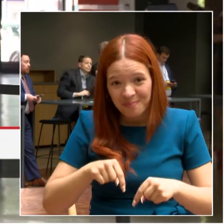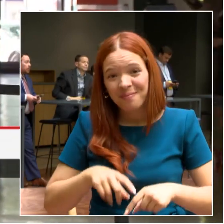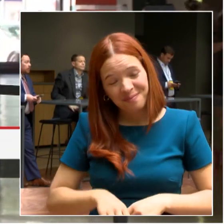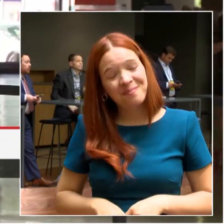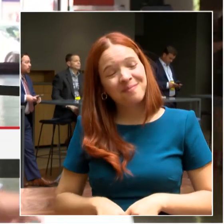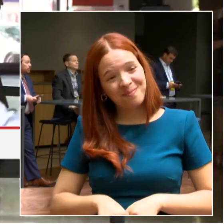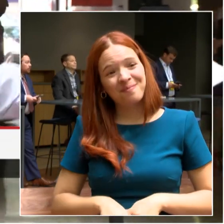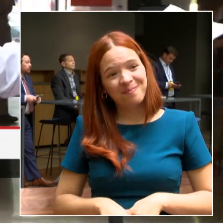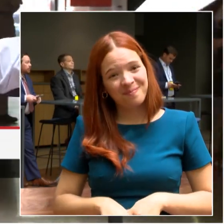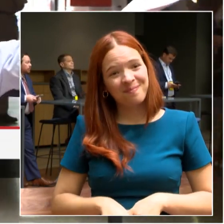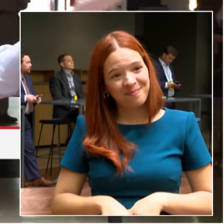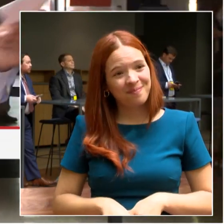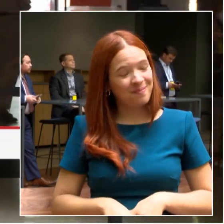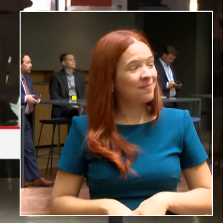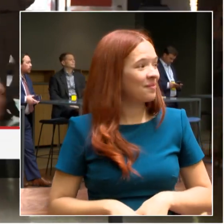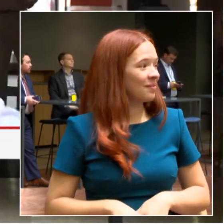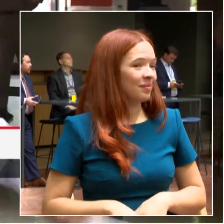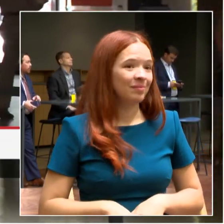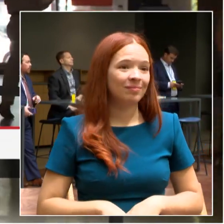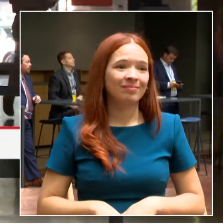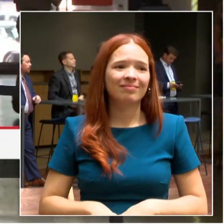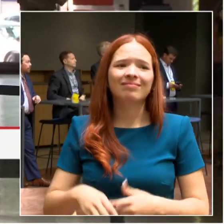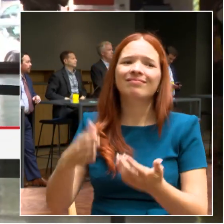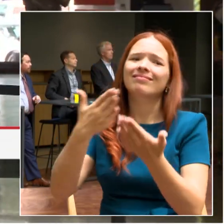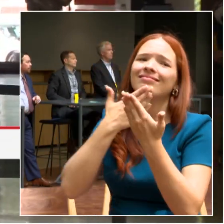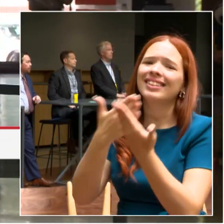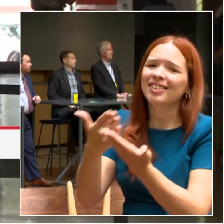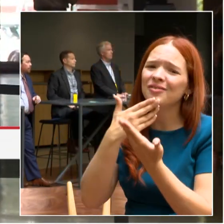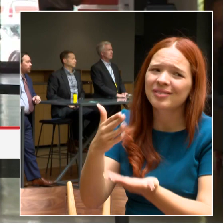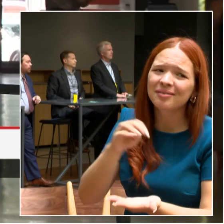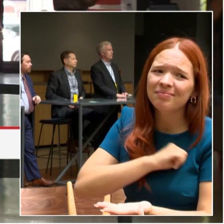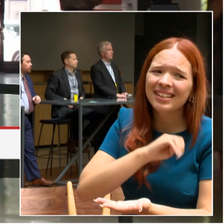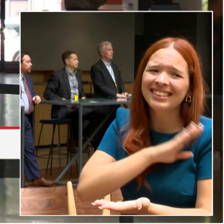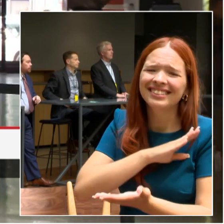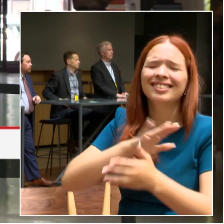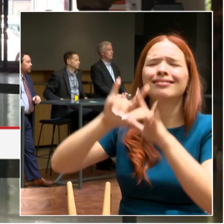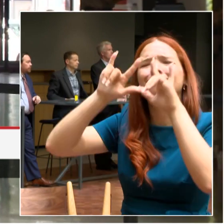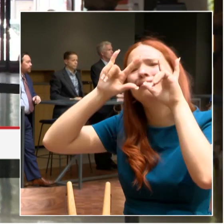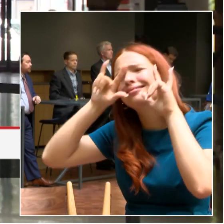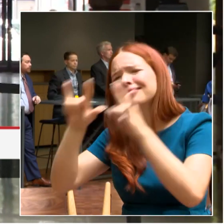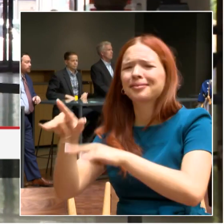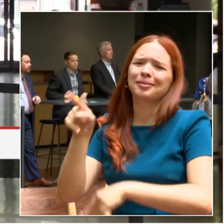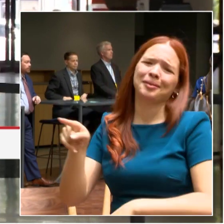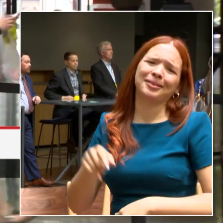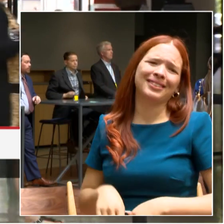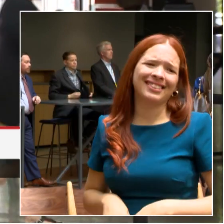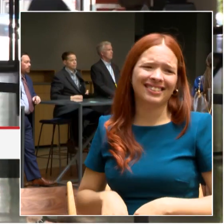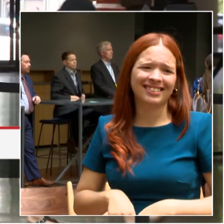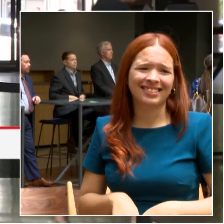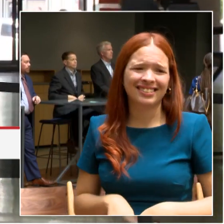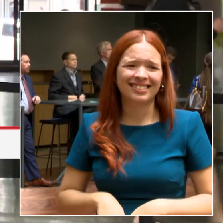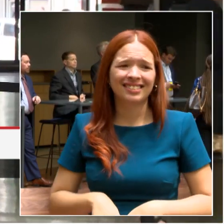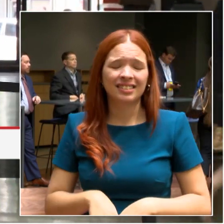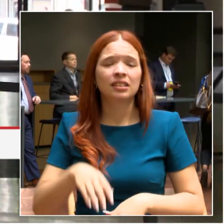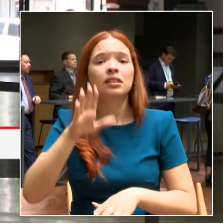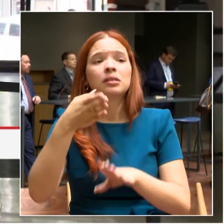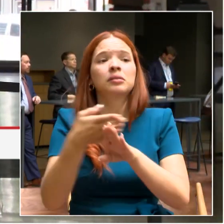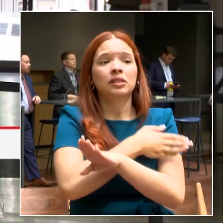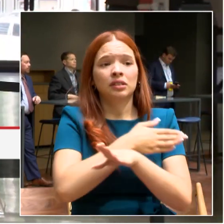Thank you, Mayor. We love you. Now, before we go to the actual workshops, I want to take this moment to thank all of our